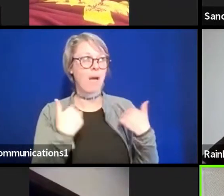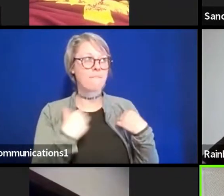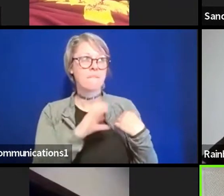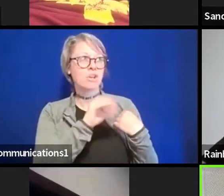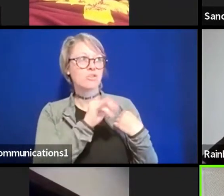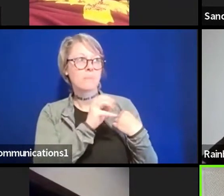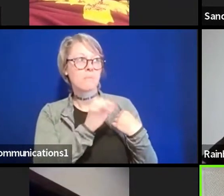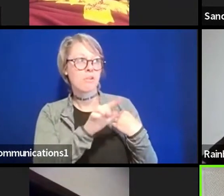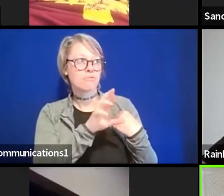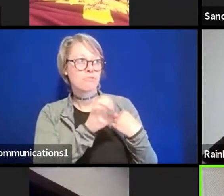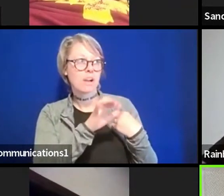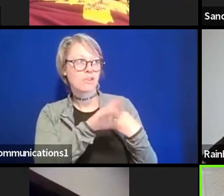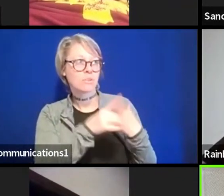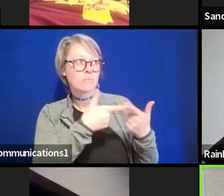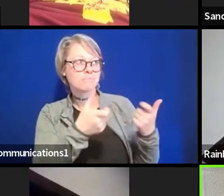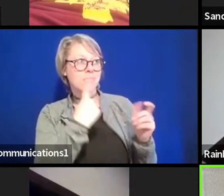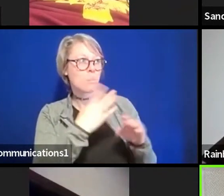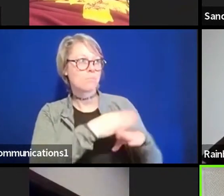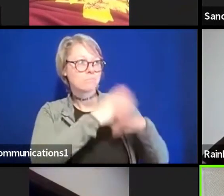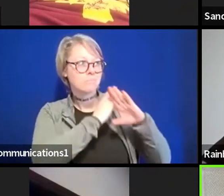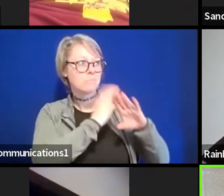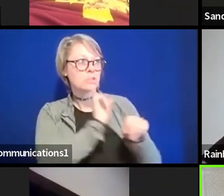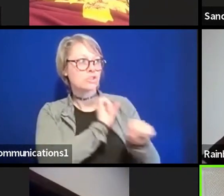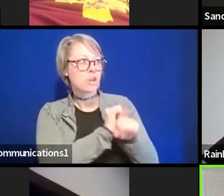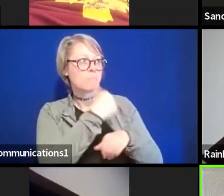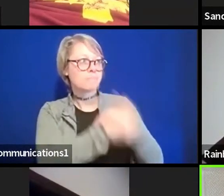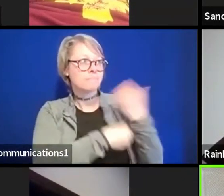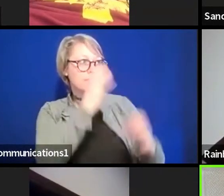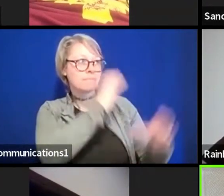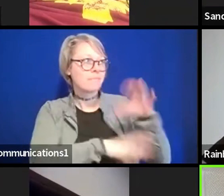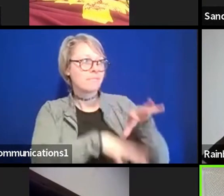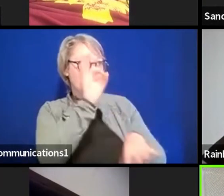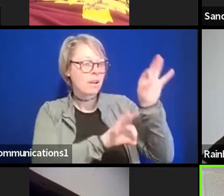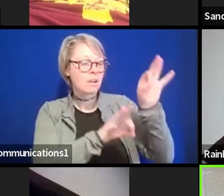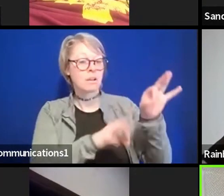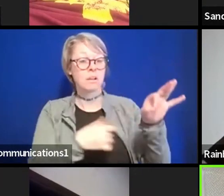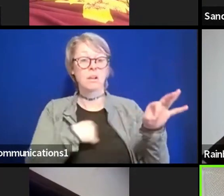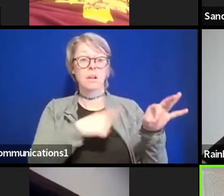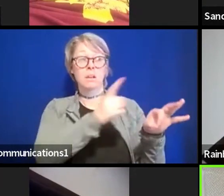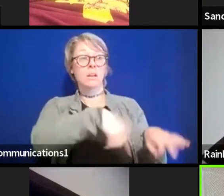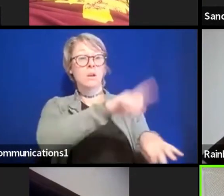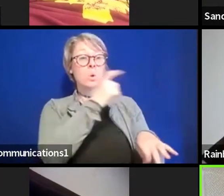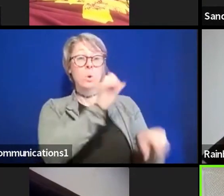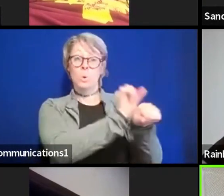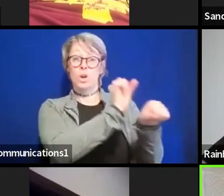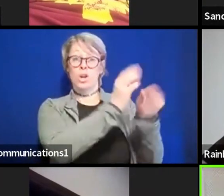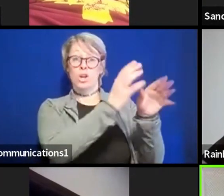them. It's not that easy. I've had to educate workers too. And then the way that those workers talk to